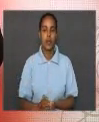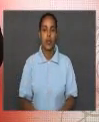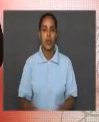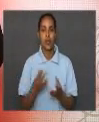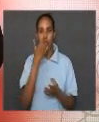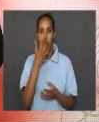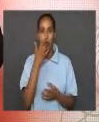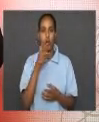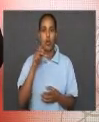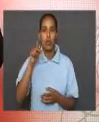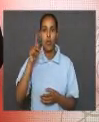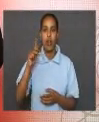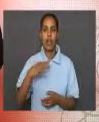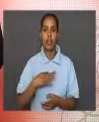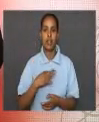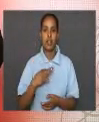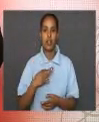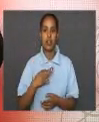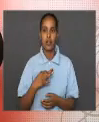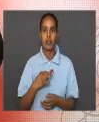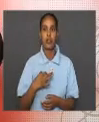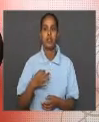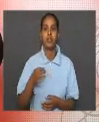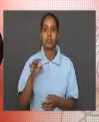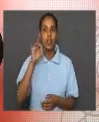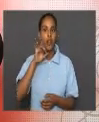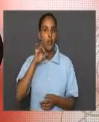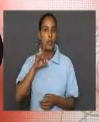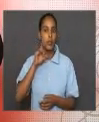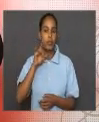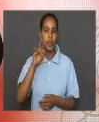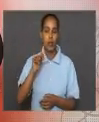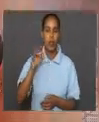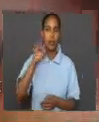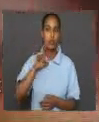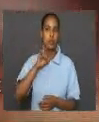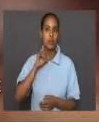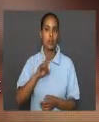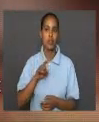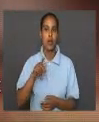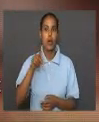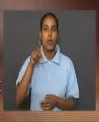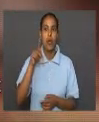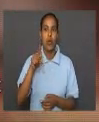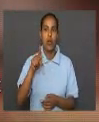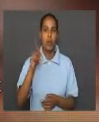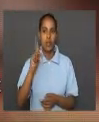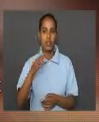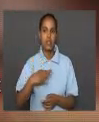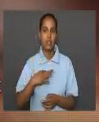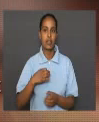Most common polyesters are thermoplastic polymers. Polyester is